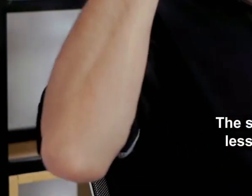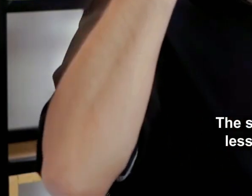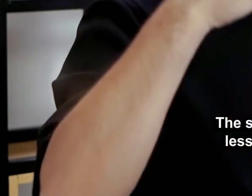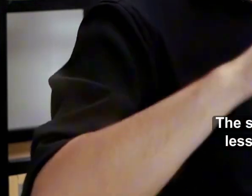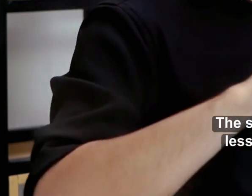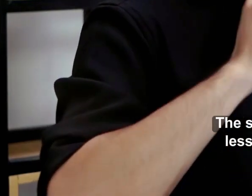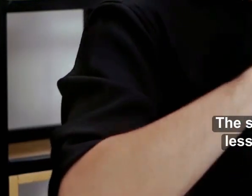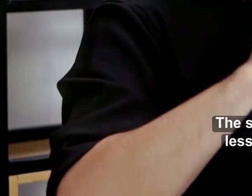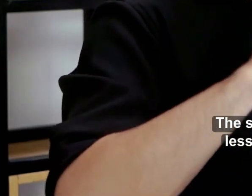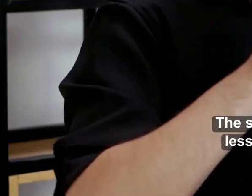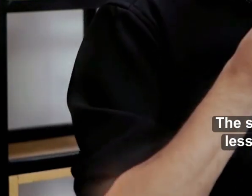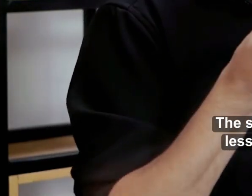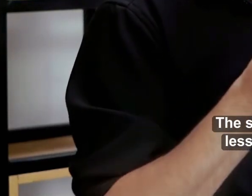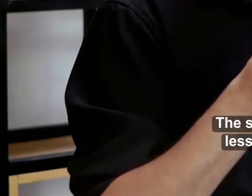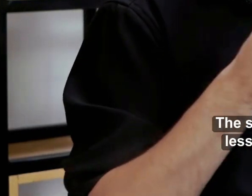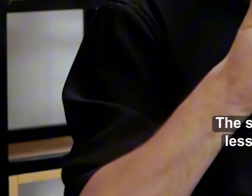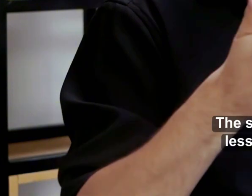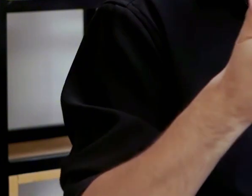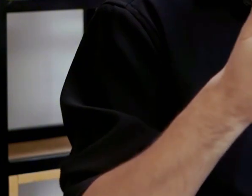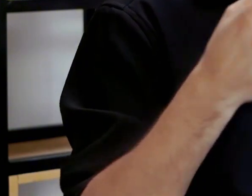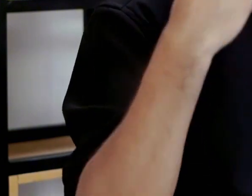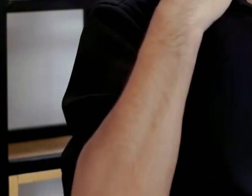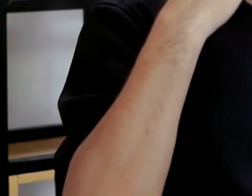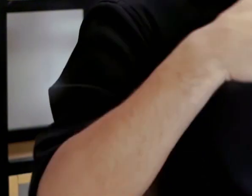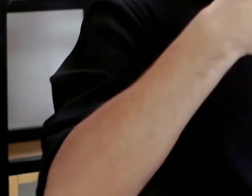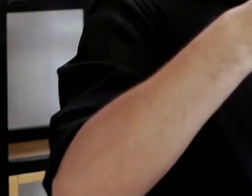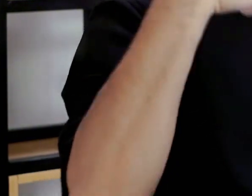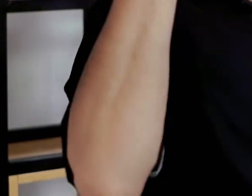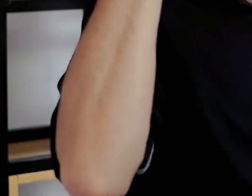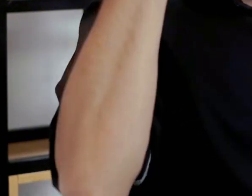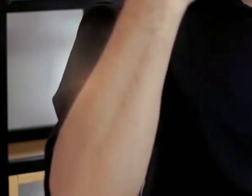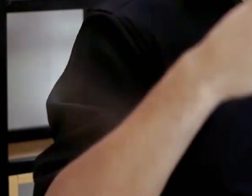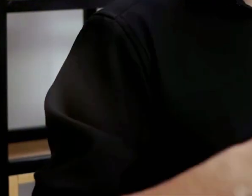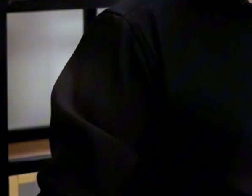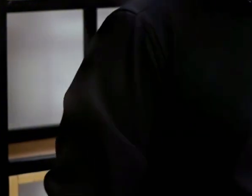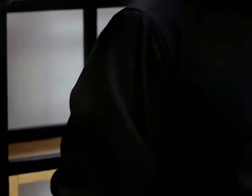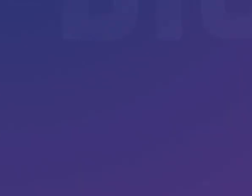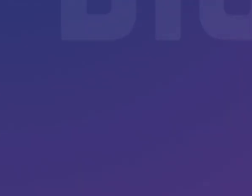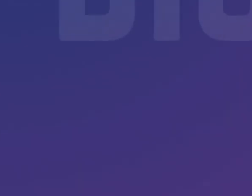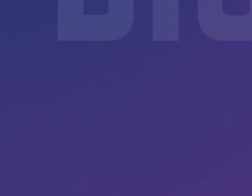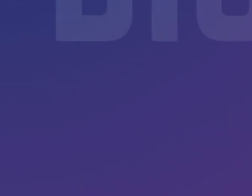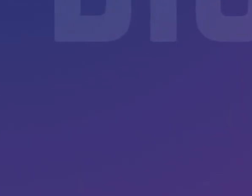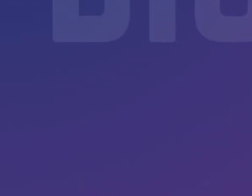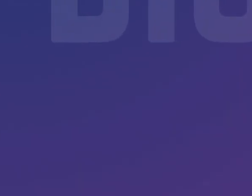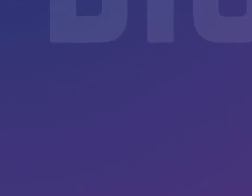the next lesson, we will learn how to prompt effectively. See you in the next video.